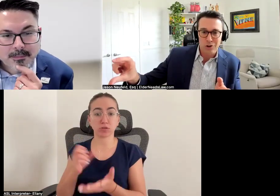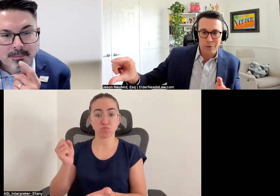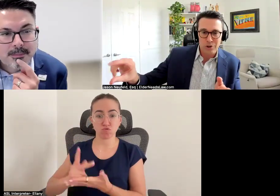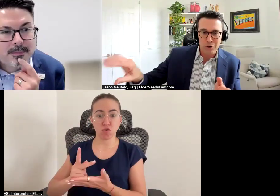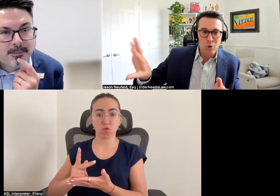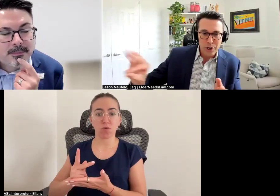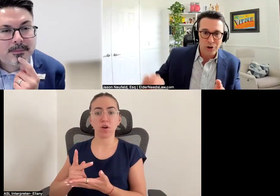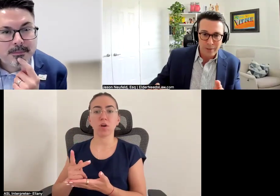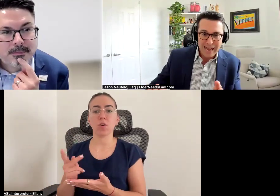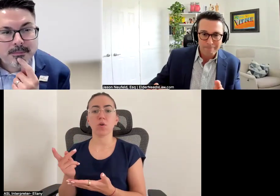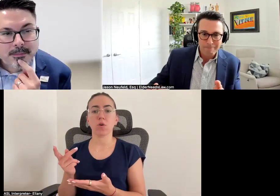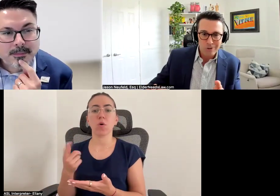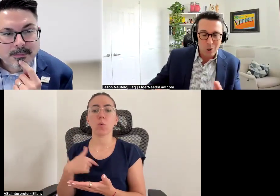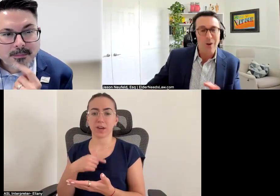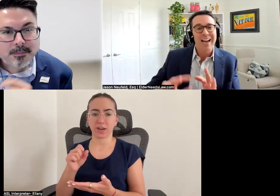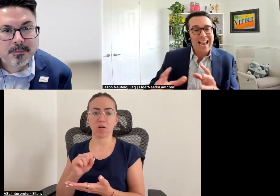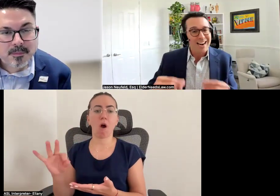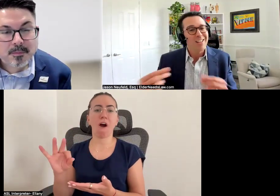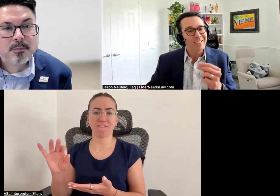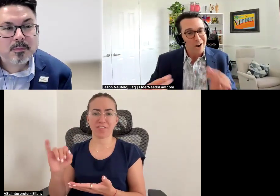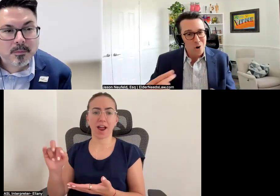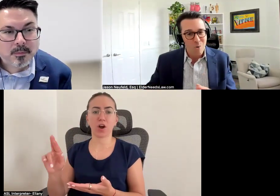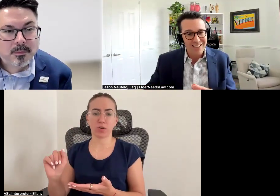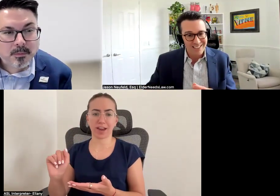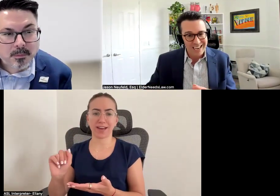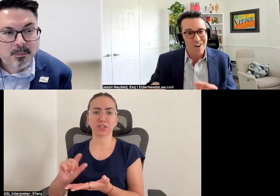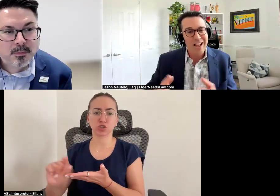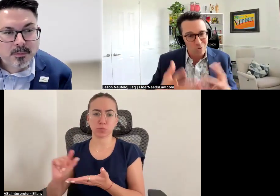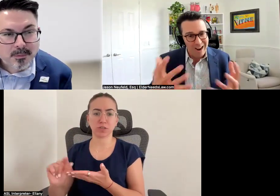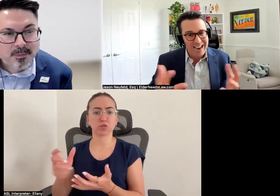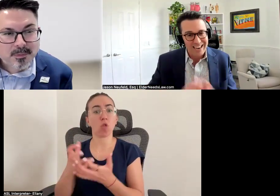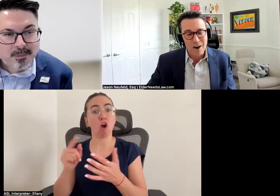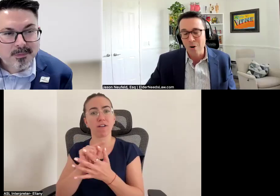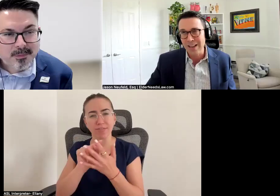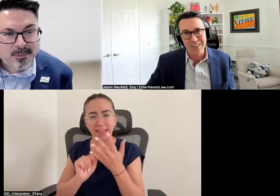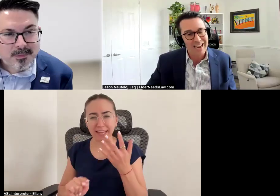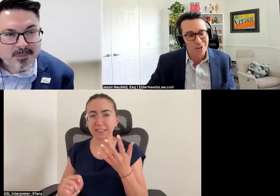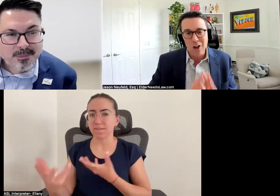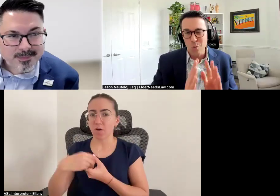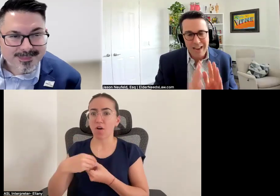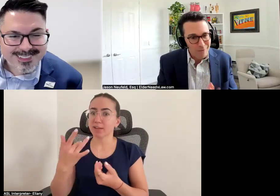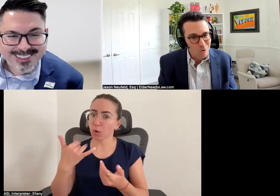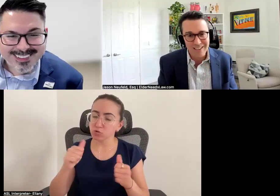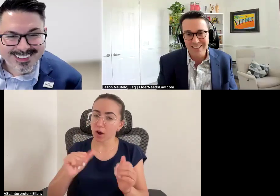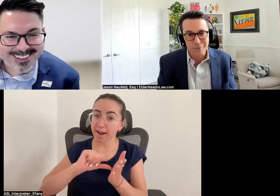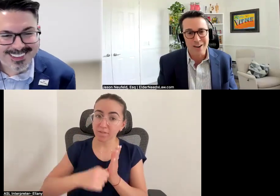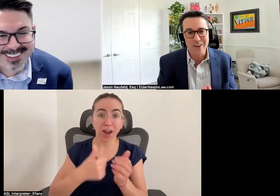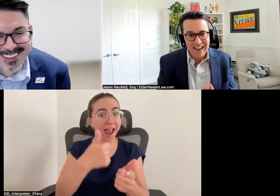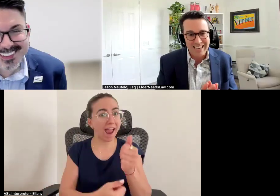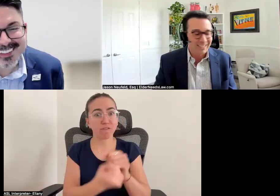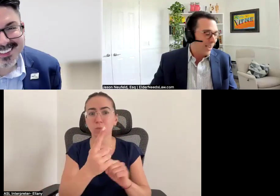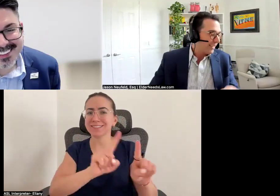IRA distributions, we can do that. So again, a lot of nuances here, and that's why I always emphasize everyone's